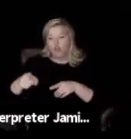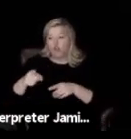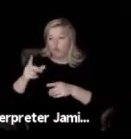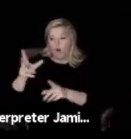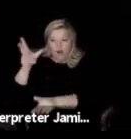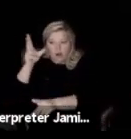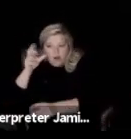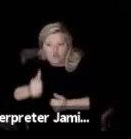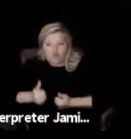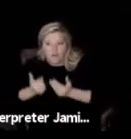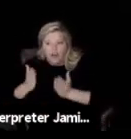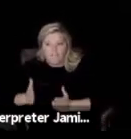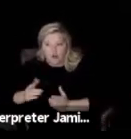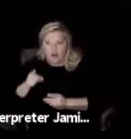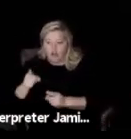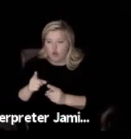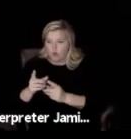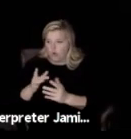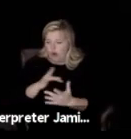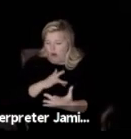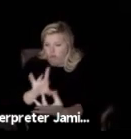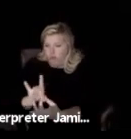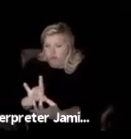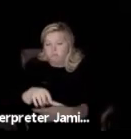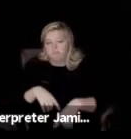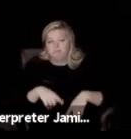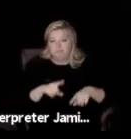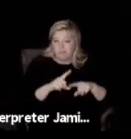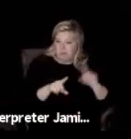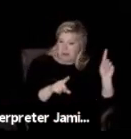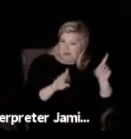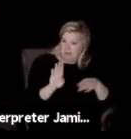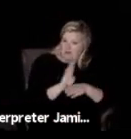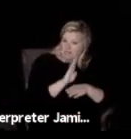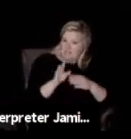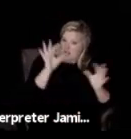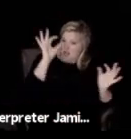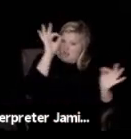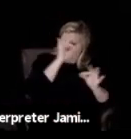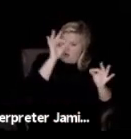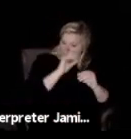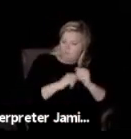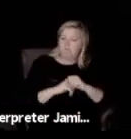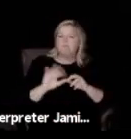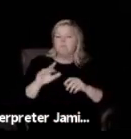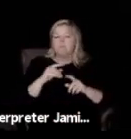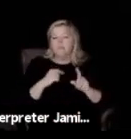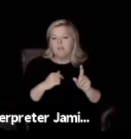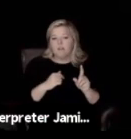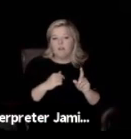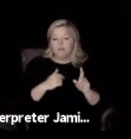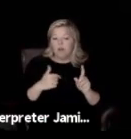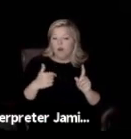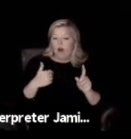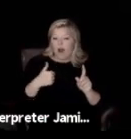survivors. On the other hand, we don't know that. And I will share with you, when I was applying